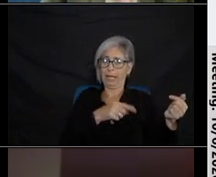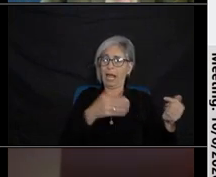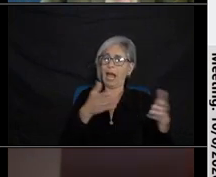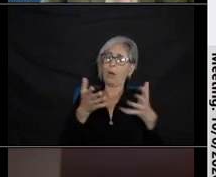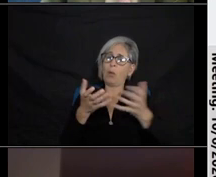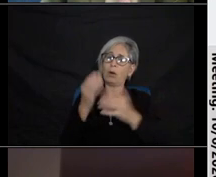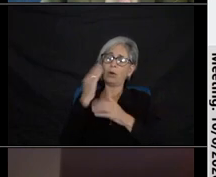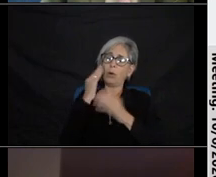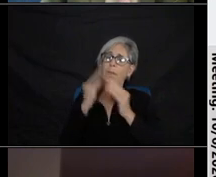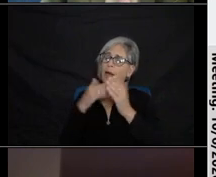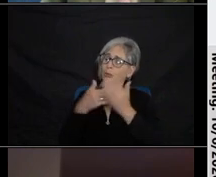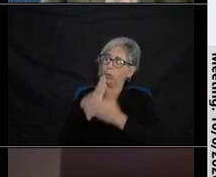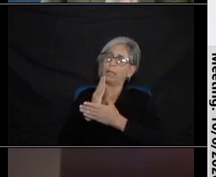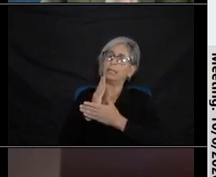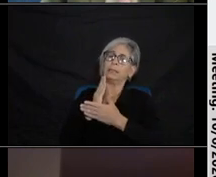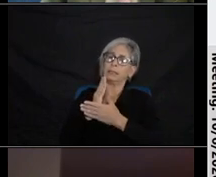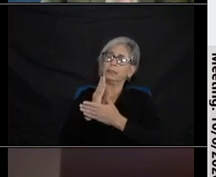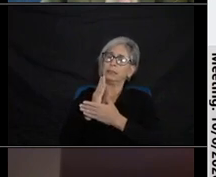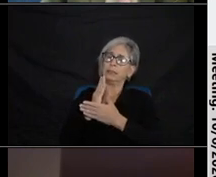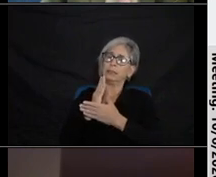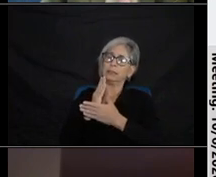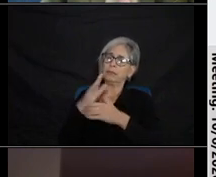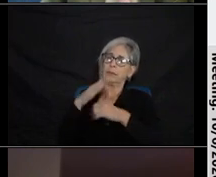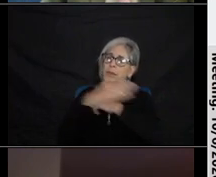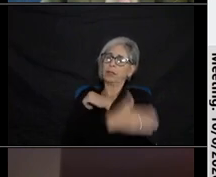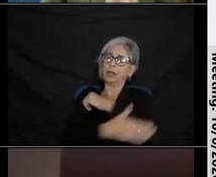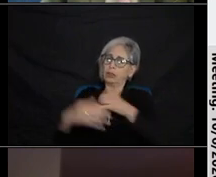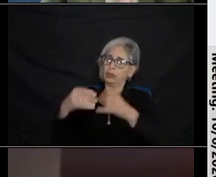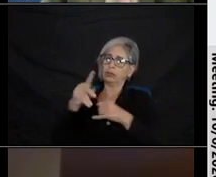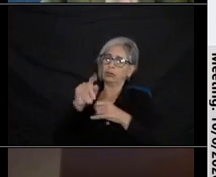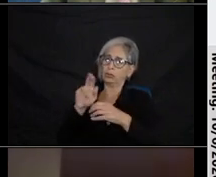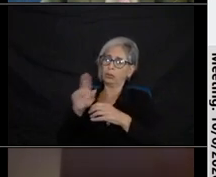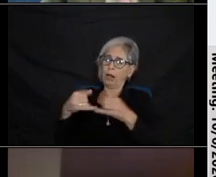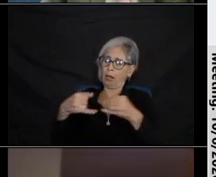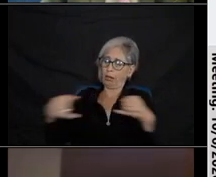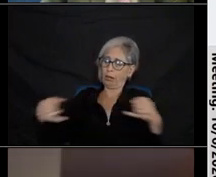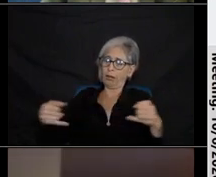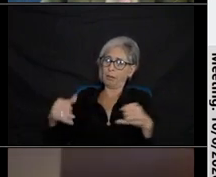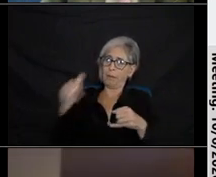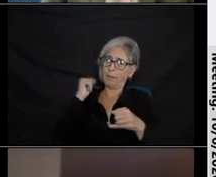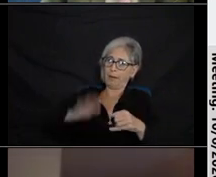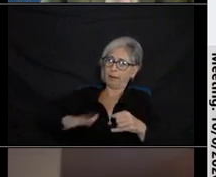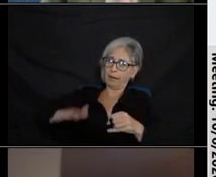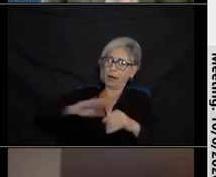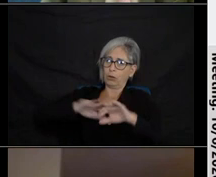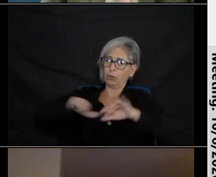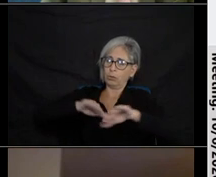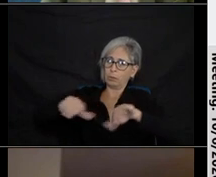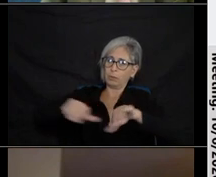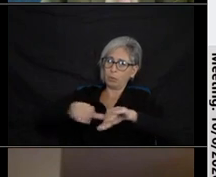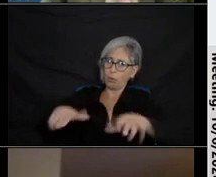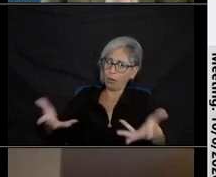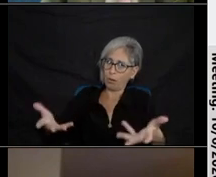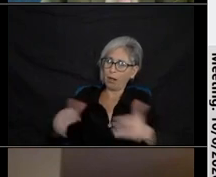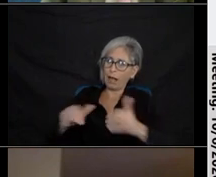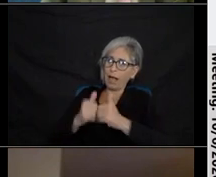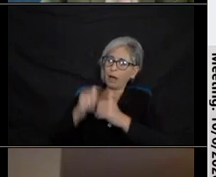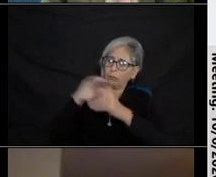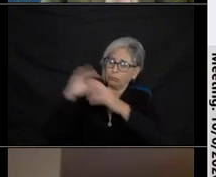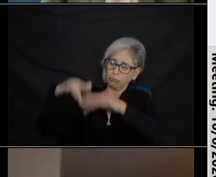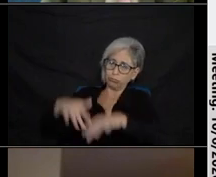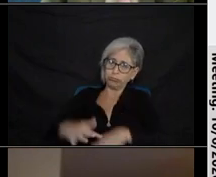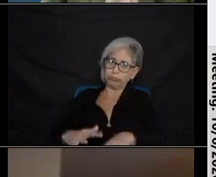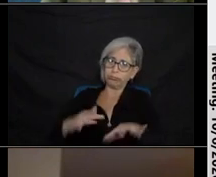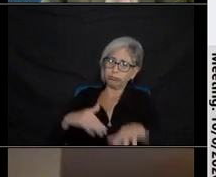more about my rights if runoff from the Country Trail PUD property affects my graded backyard and swimming pool. I'd like to review any drainage plans and have the